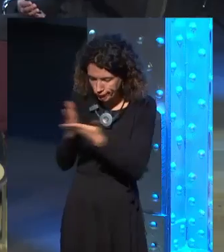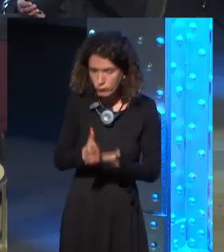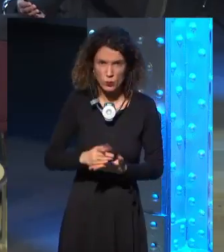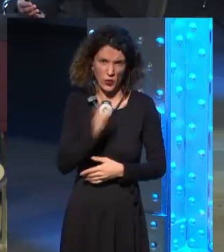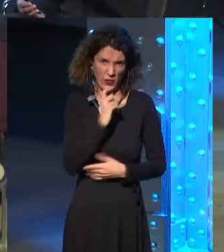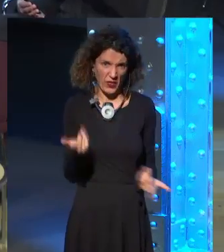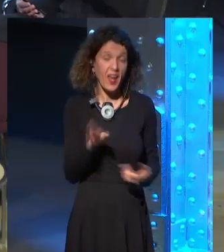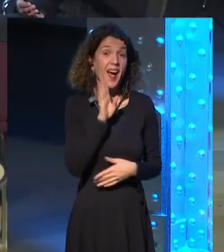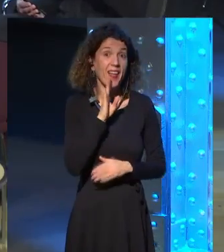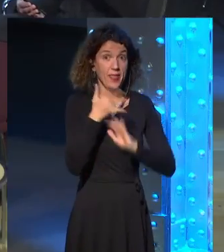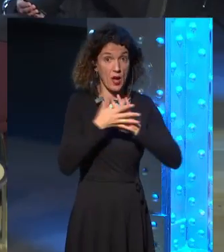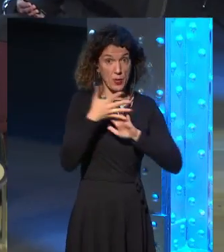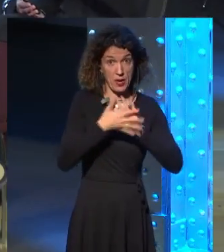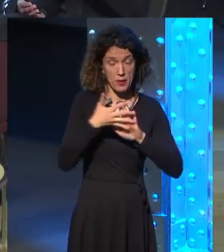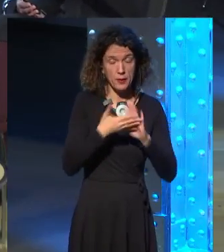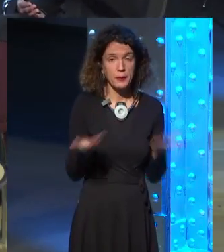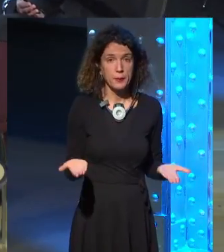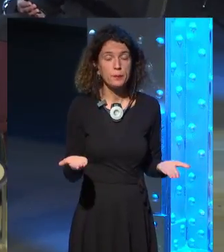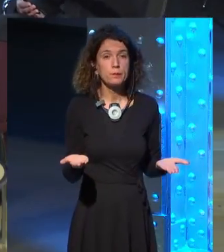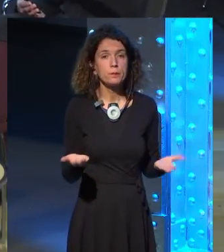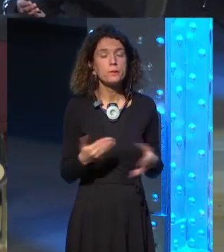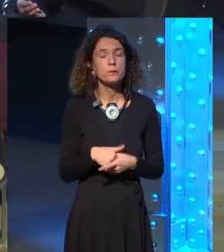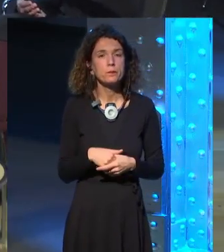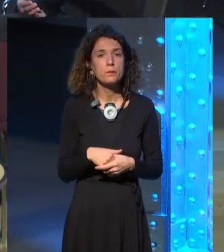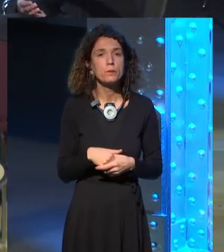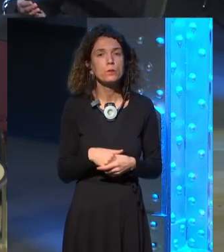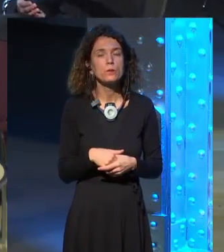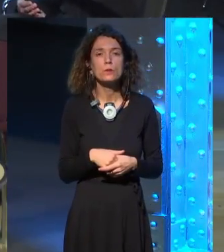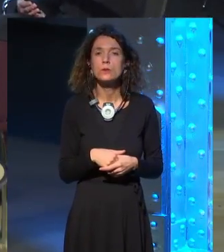that it's sort of so useful despite not being